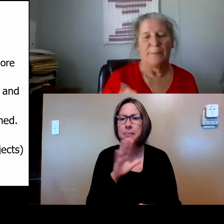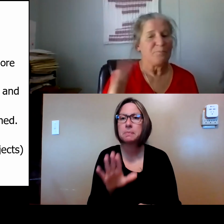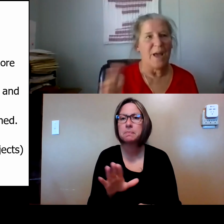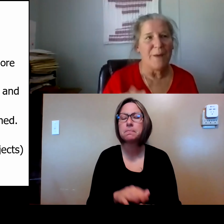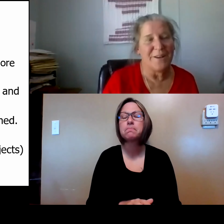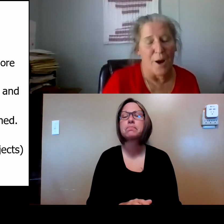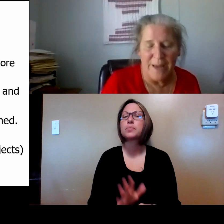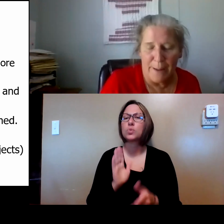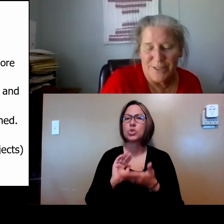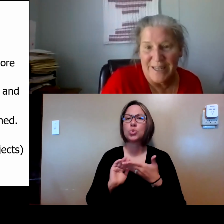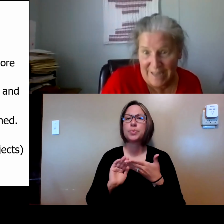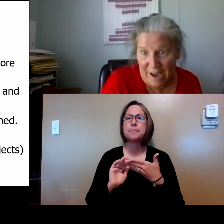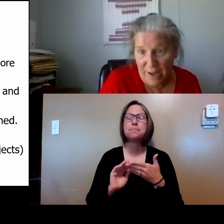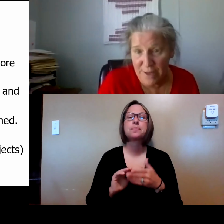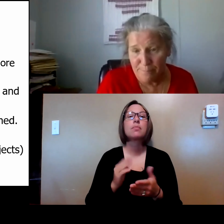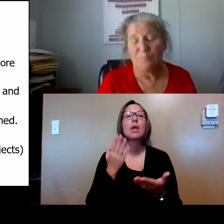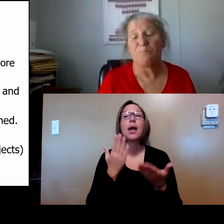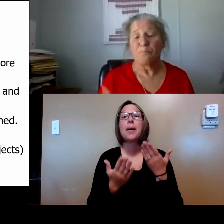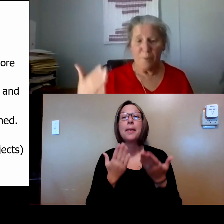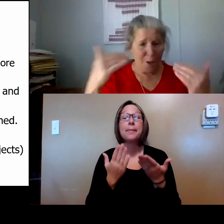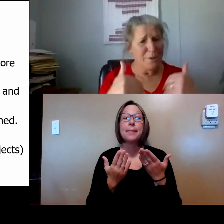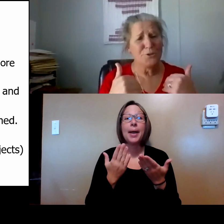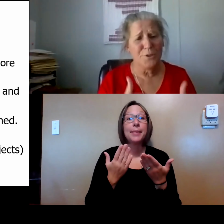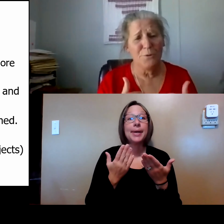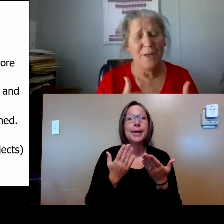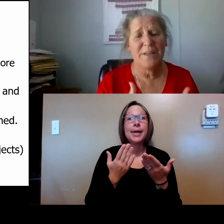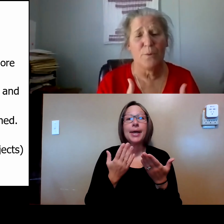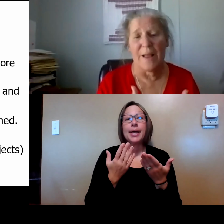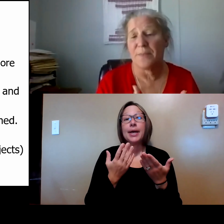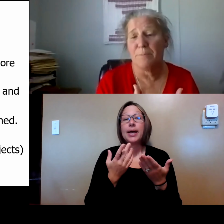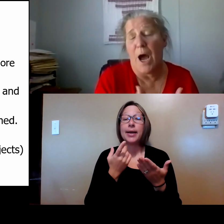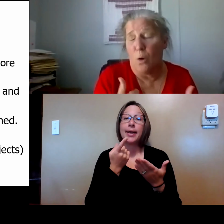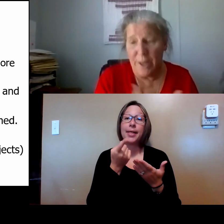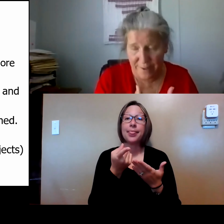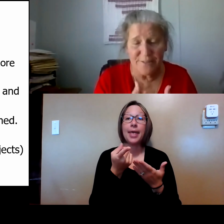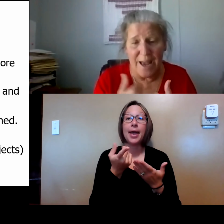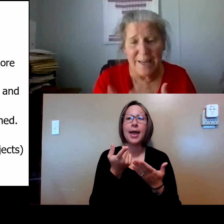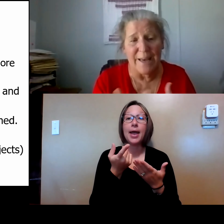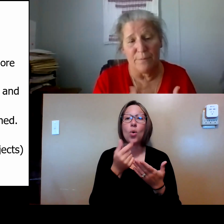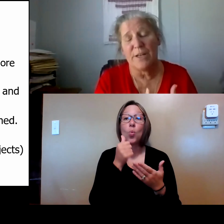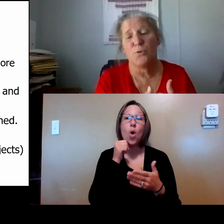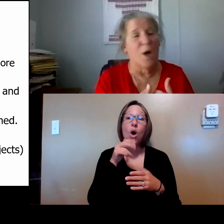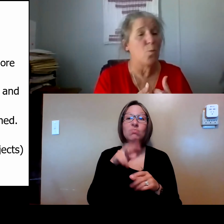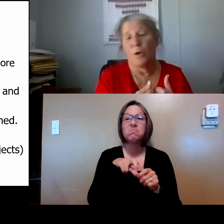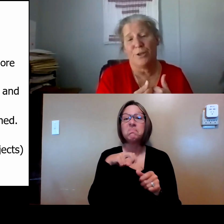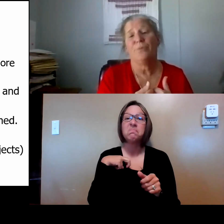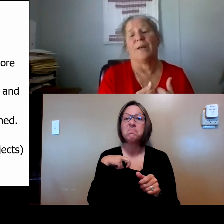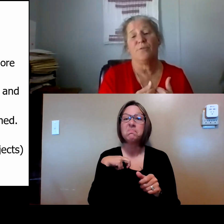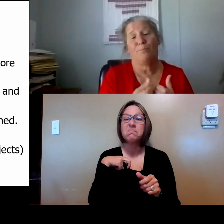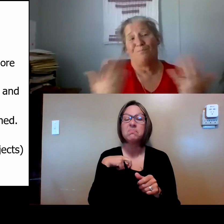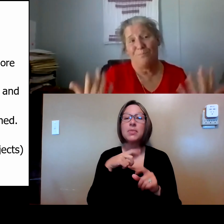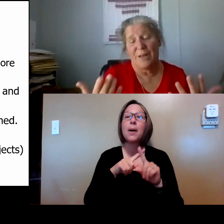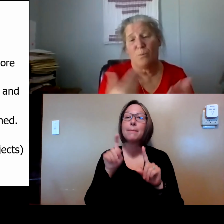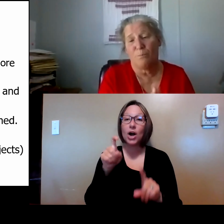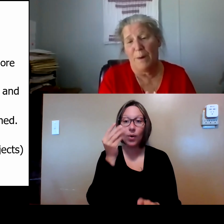Excuse me. They may not be able to get out of it, but you do need to let them know, yes, I get that you don't want to do